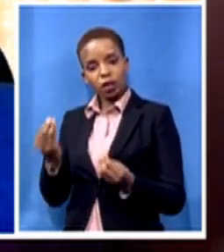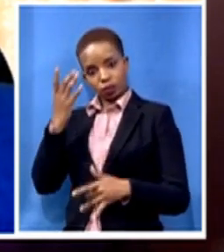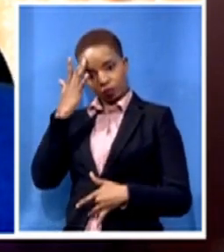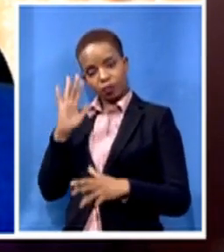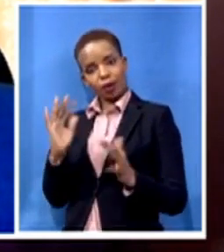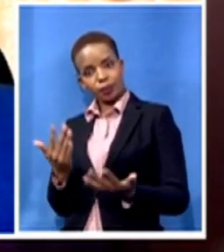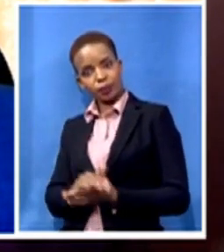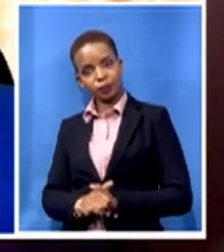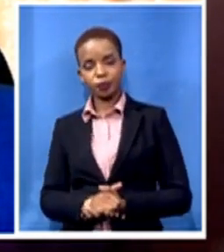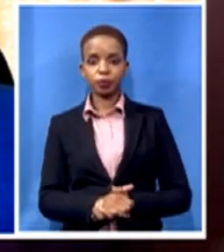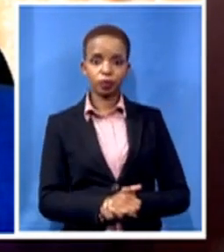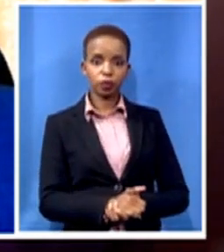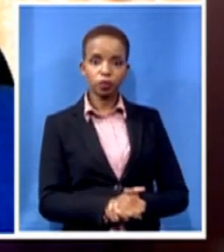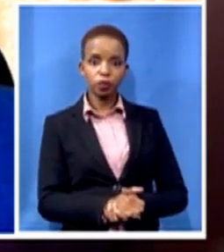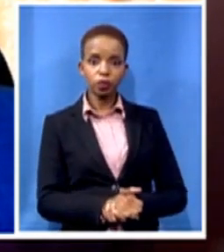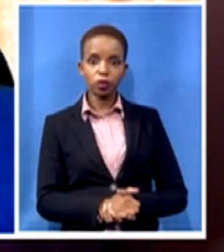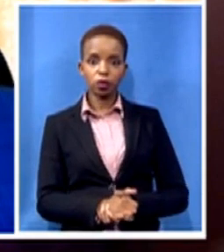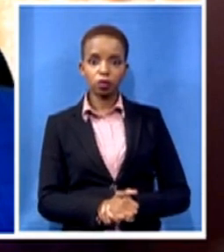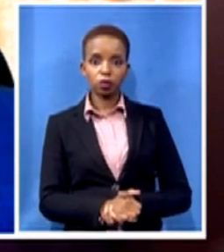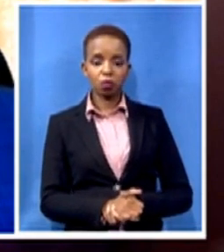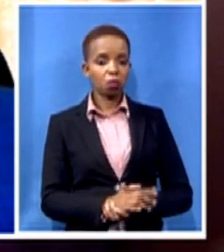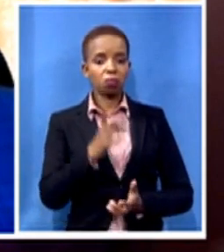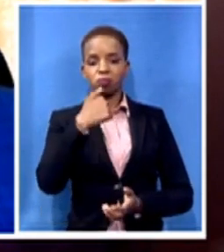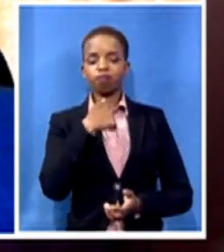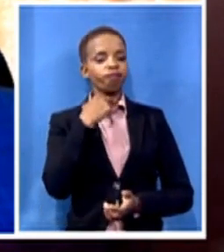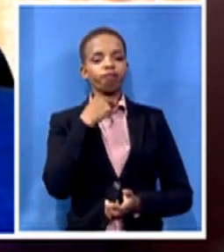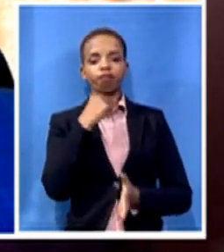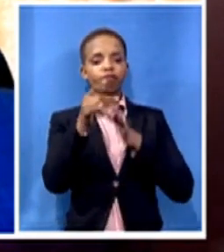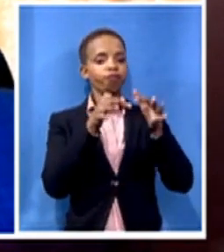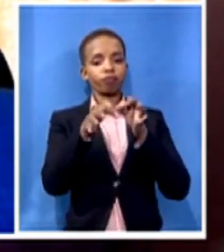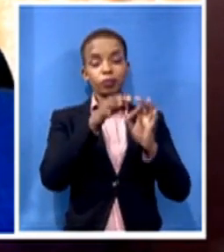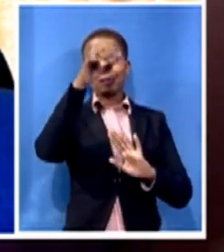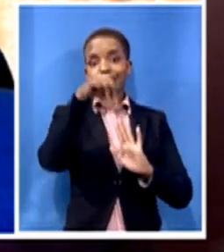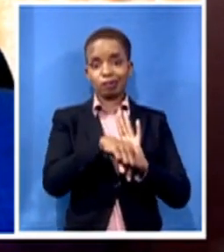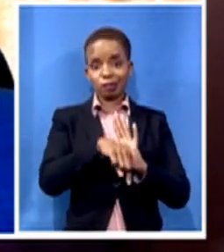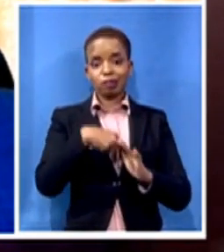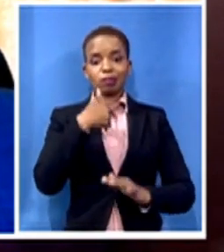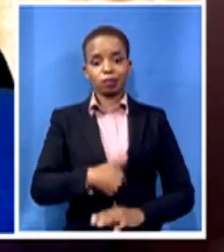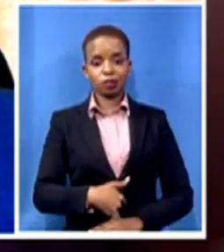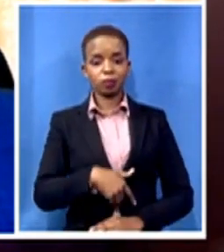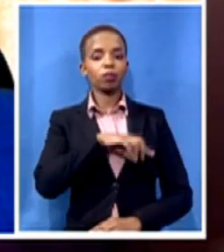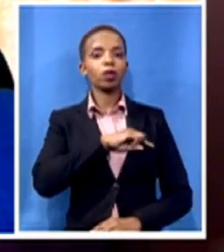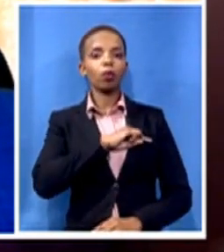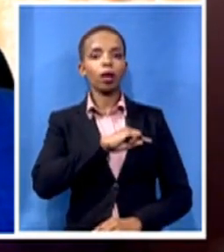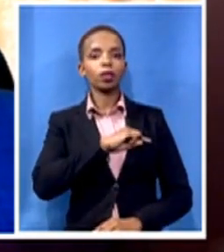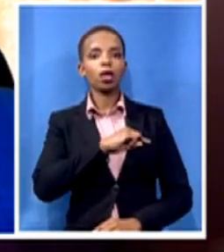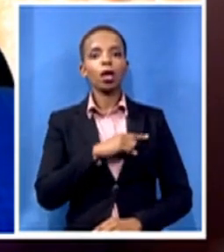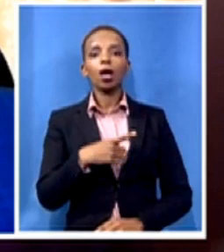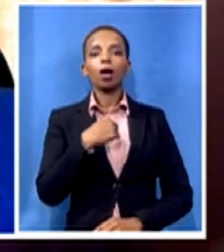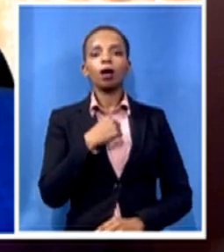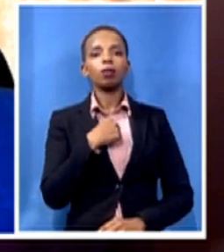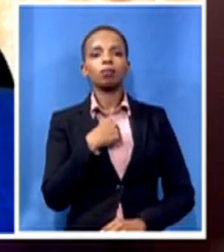Well, I can't elaborate on that, first of all, because I'm not a clinician who is looking after COVID-19 patients.